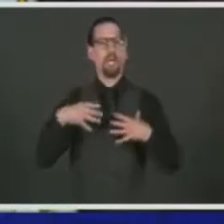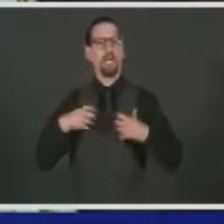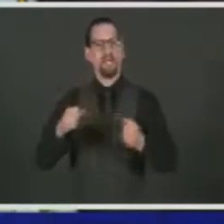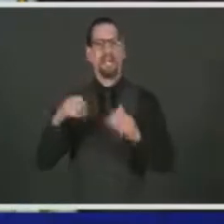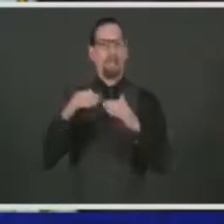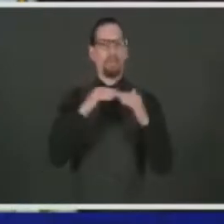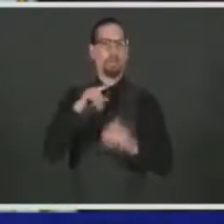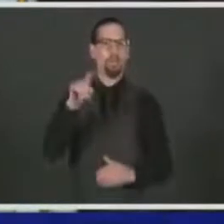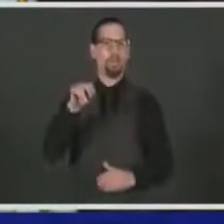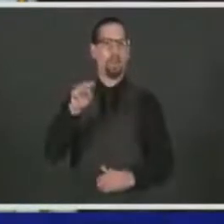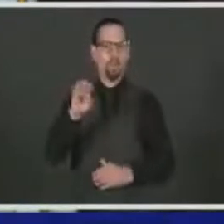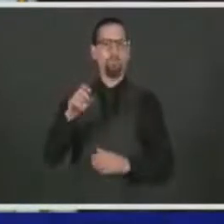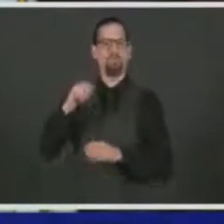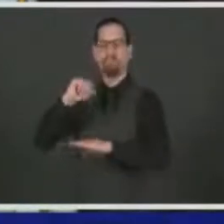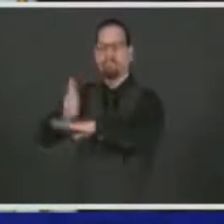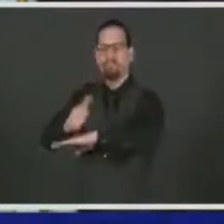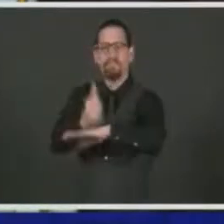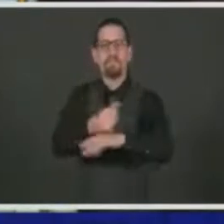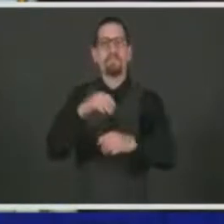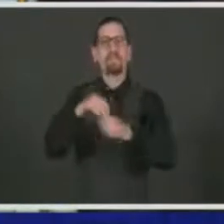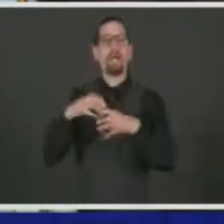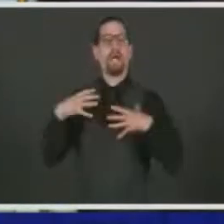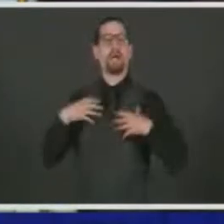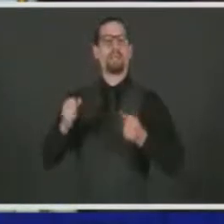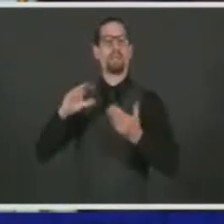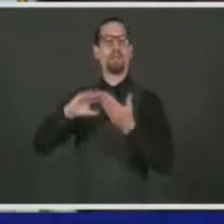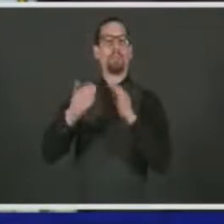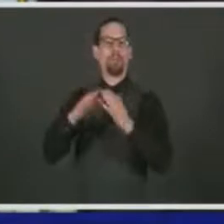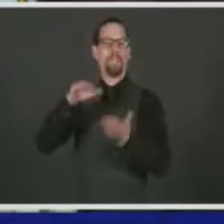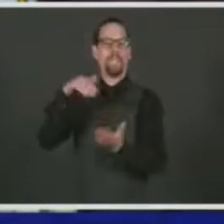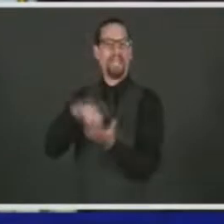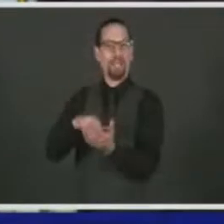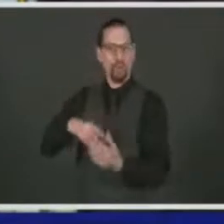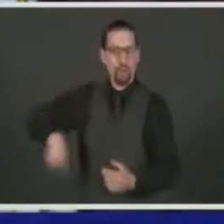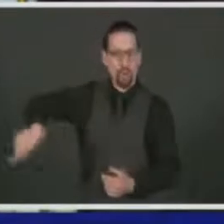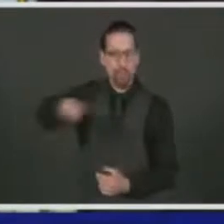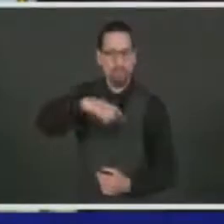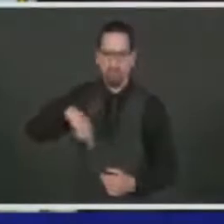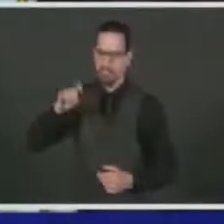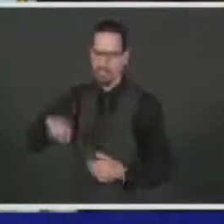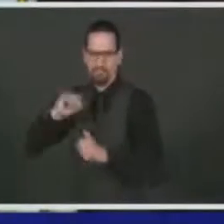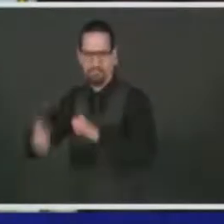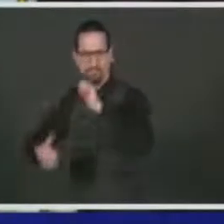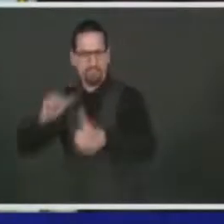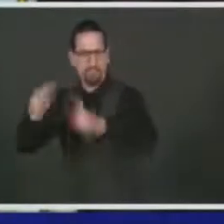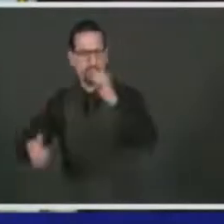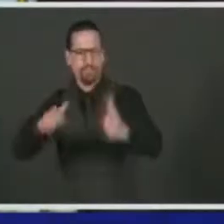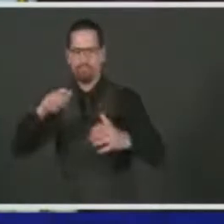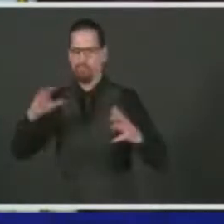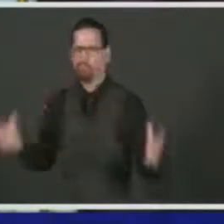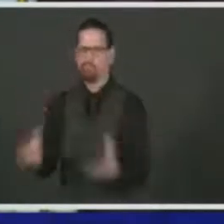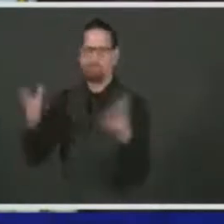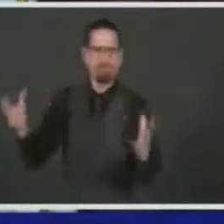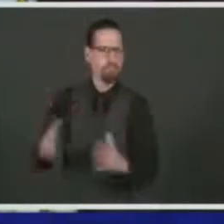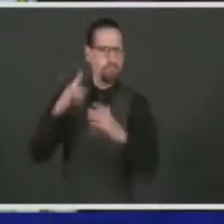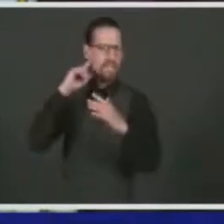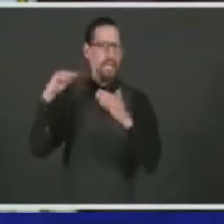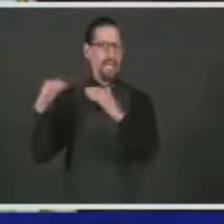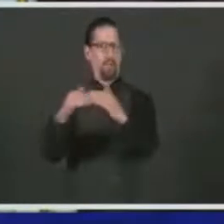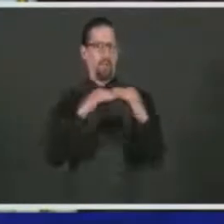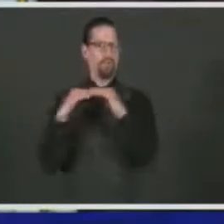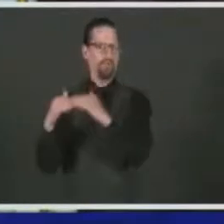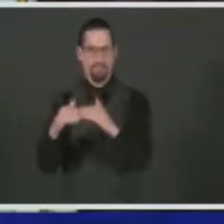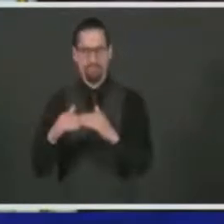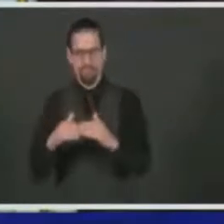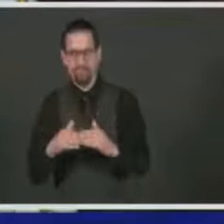the people from the Department of Health and the National Guard who do the contact tracing, we've really ramped up our efforts to make sure that